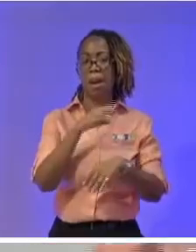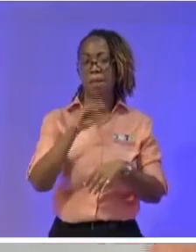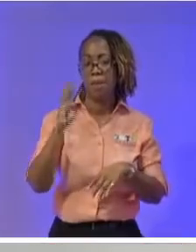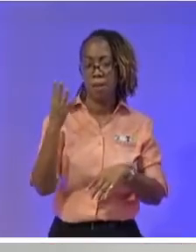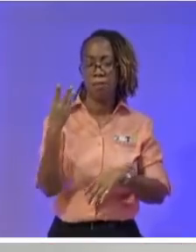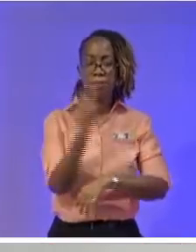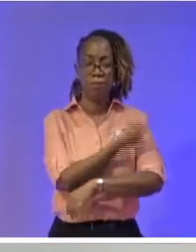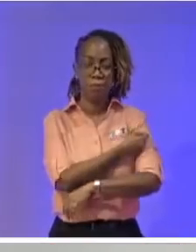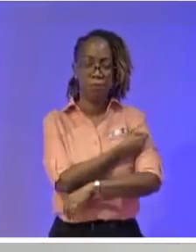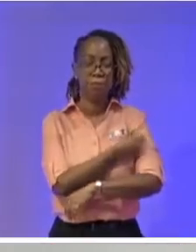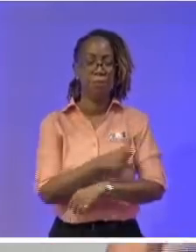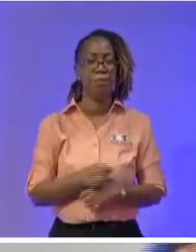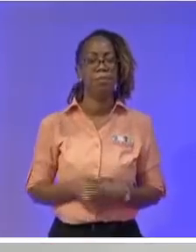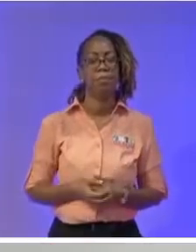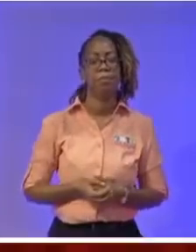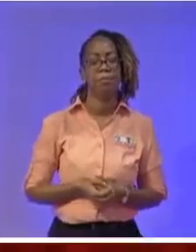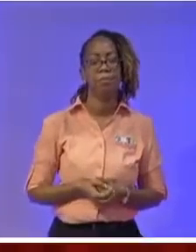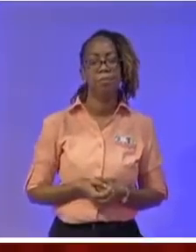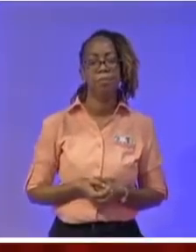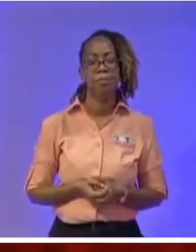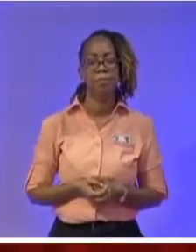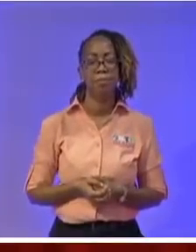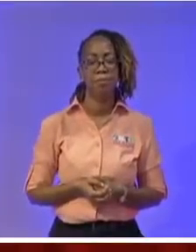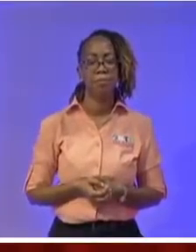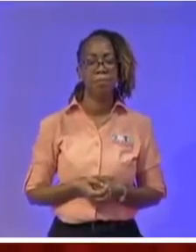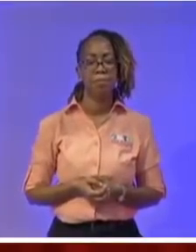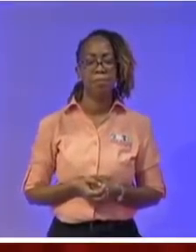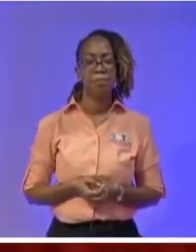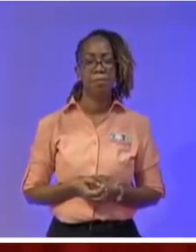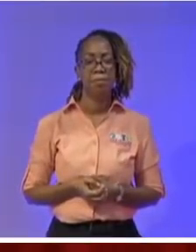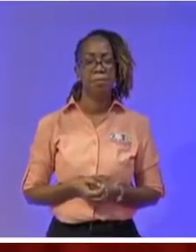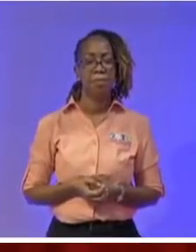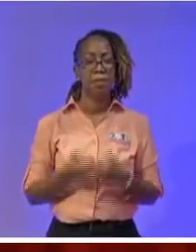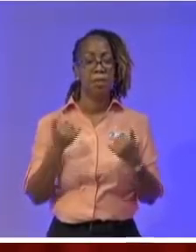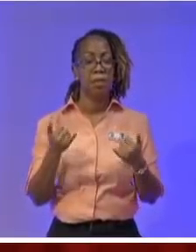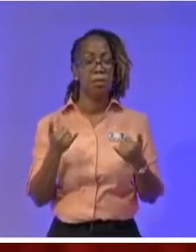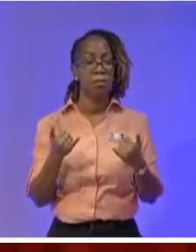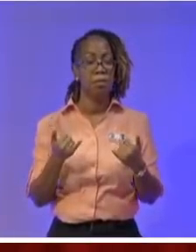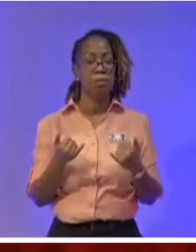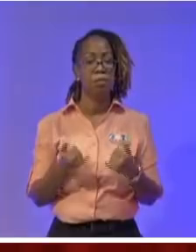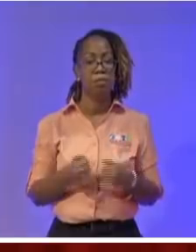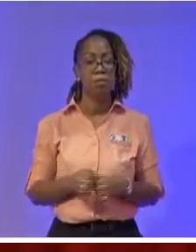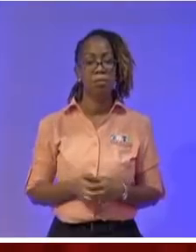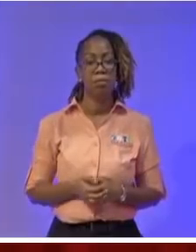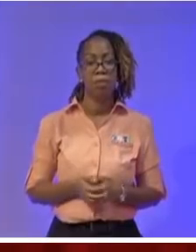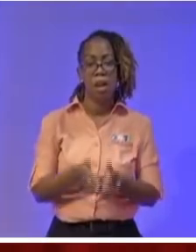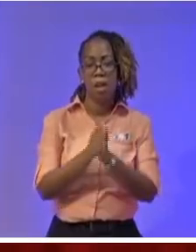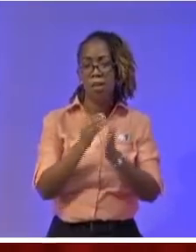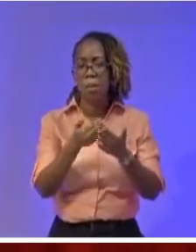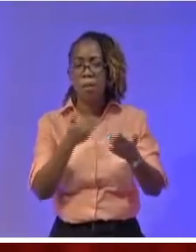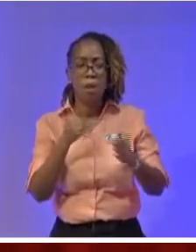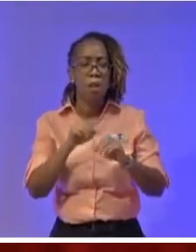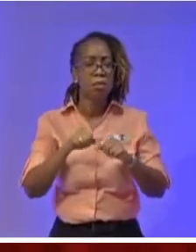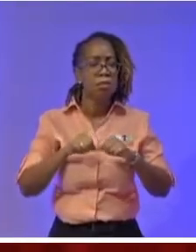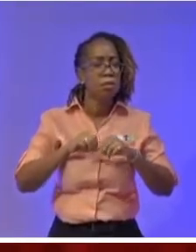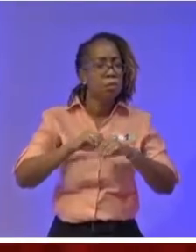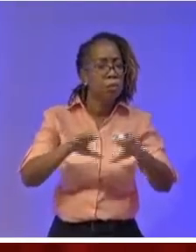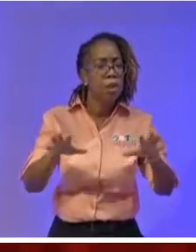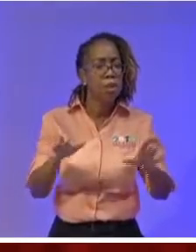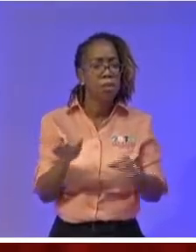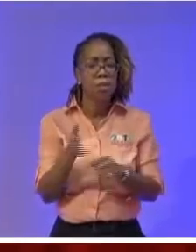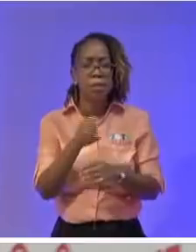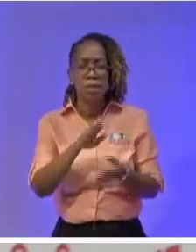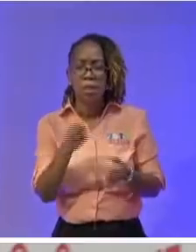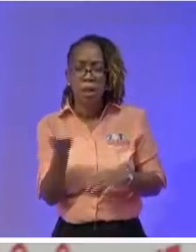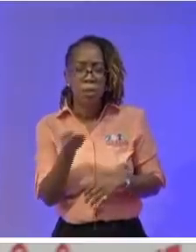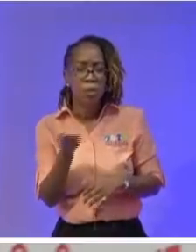question. Okay, so in terms of your clarification on how we classify the deaths, generally speaking, and as we said